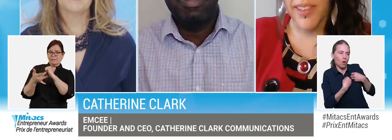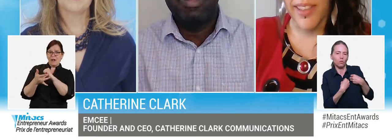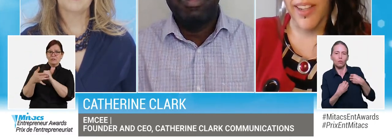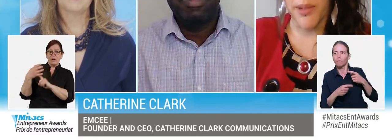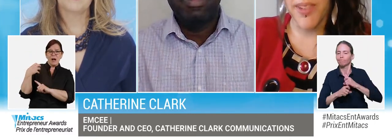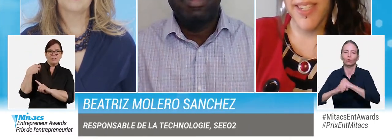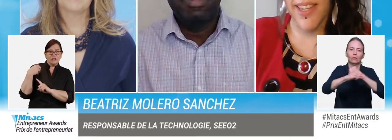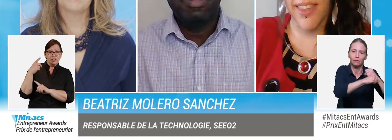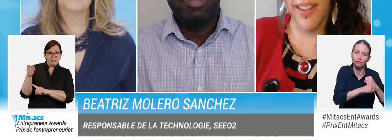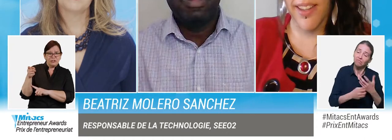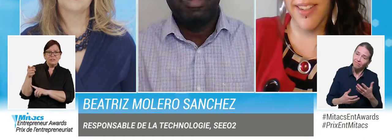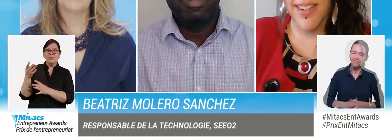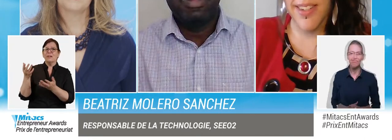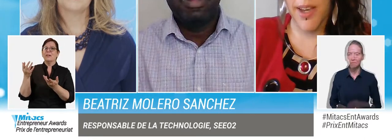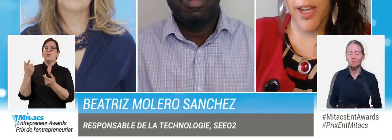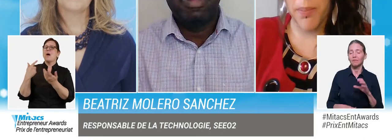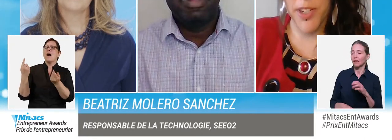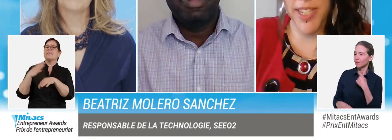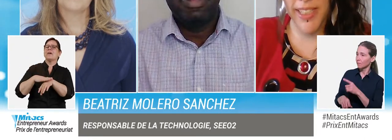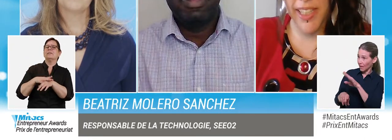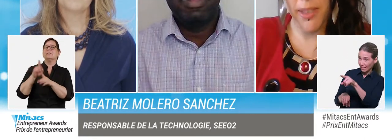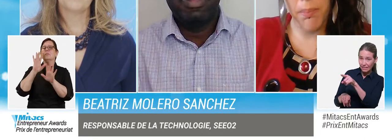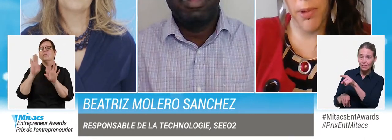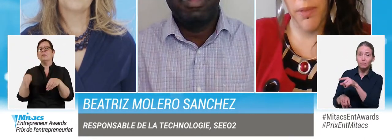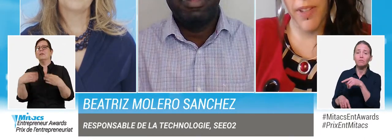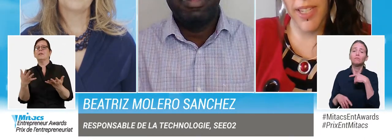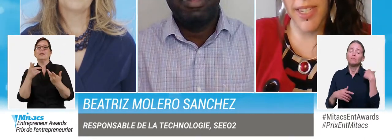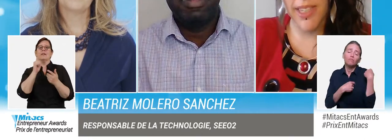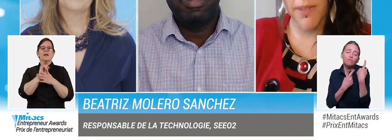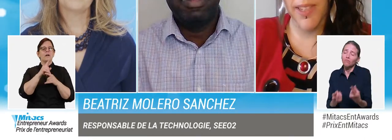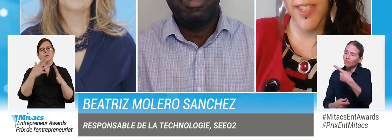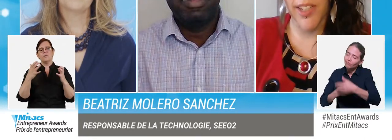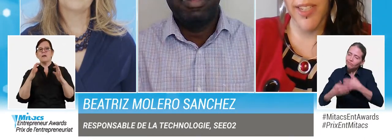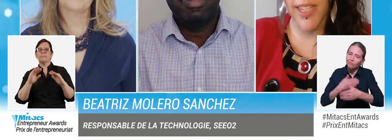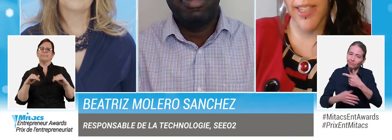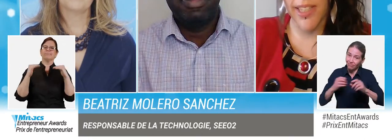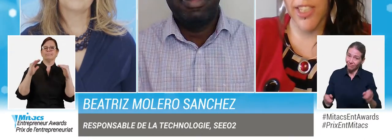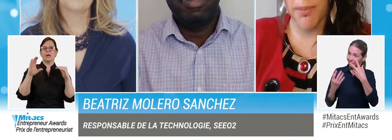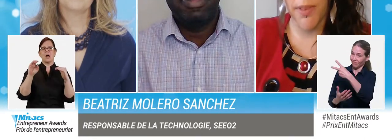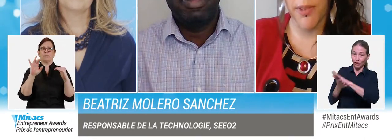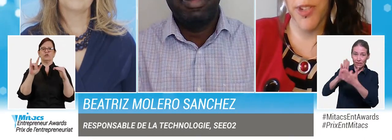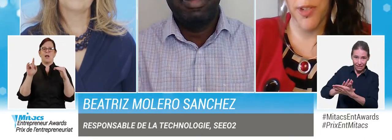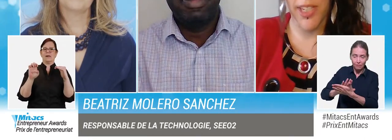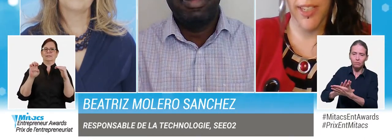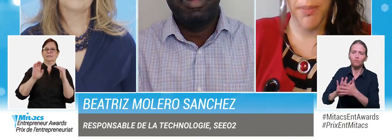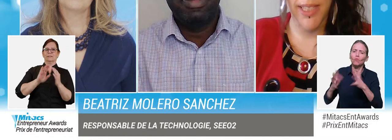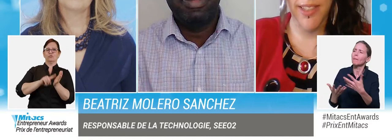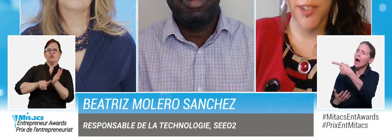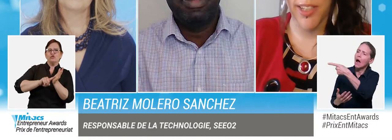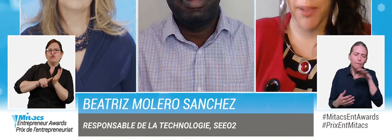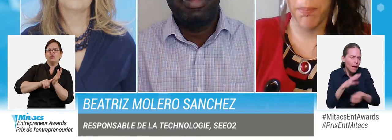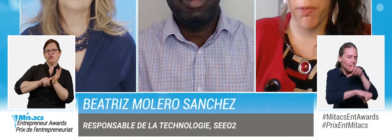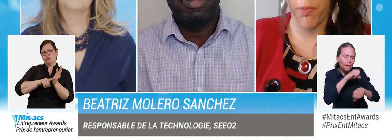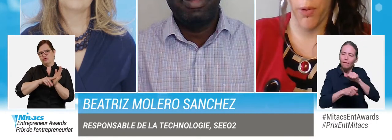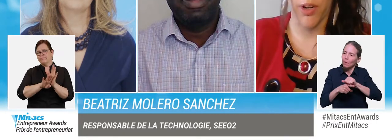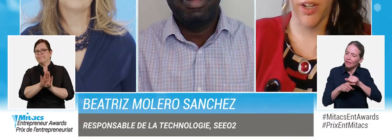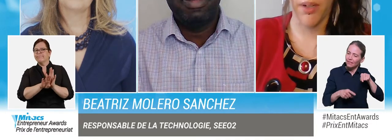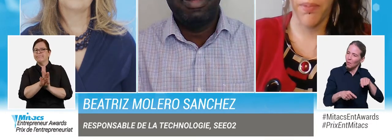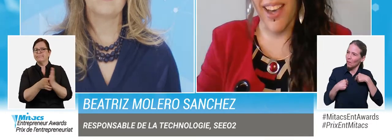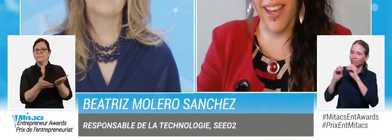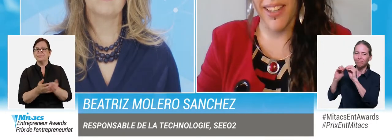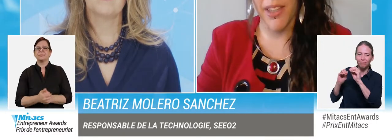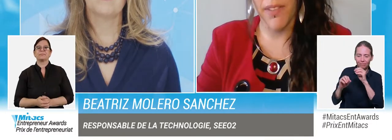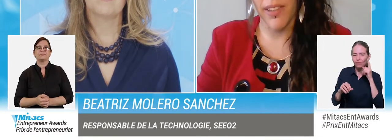Yeah, absolutely. I would say that I personally, I think both of us even started taking some of those training, Mitacs training